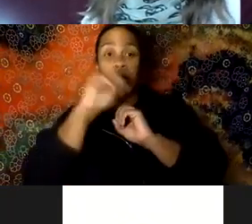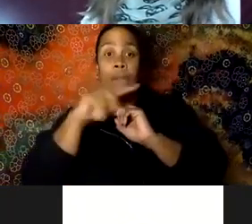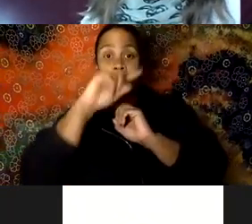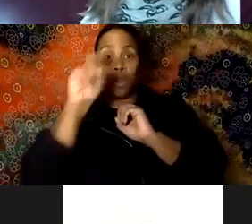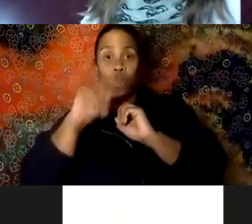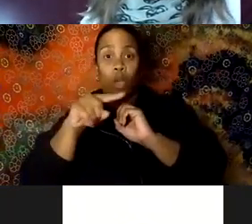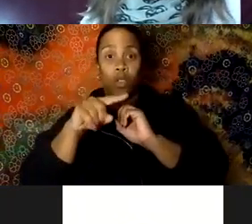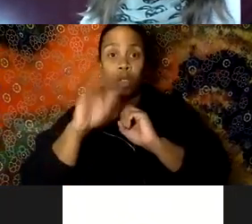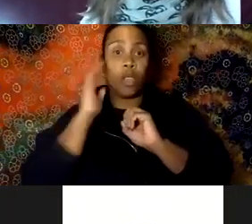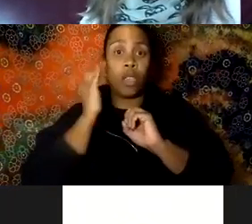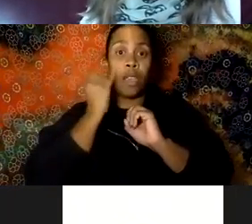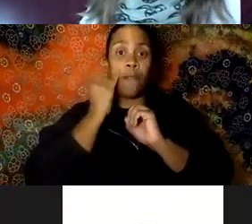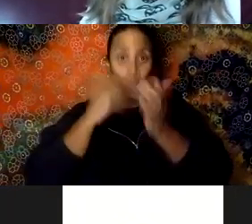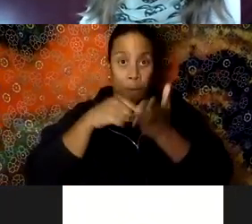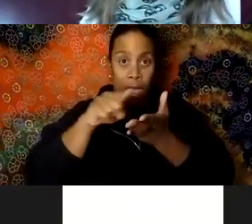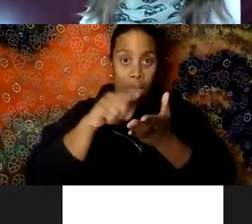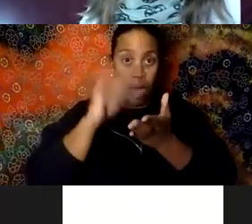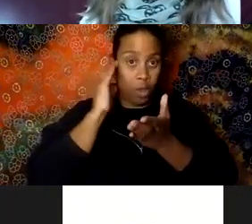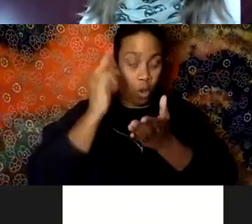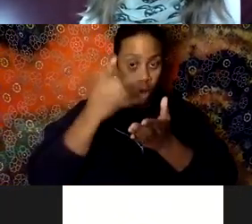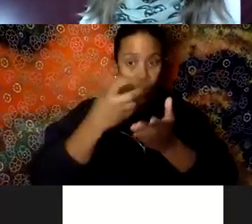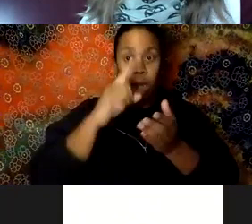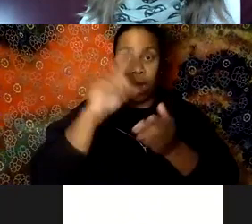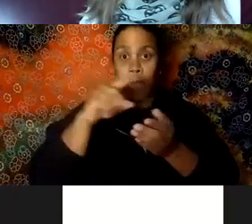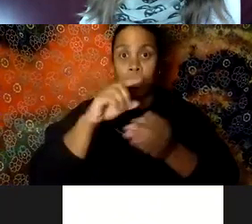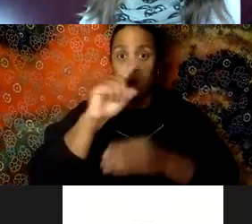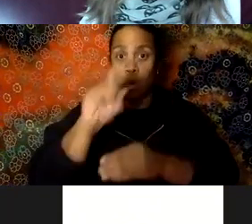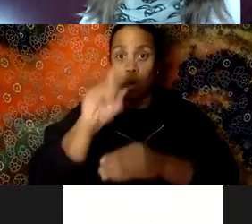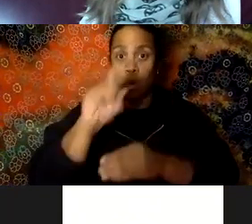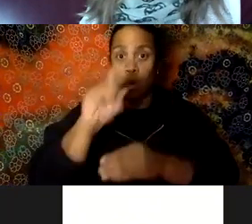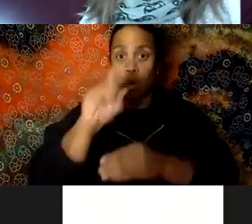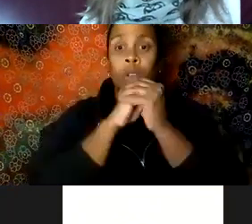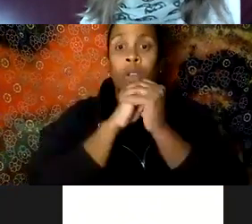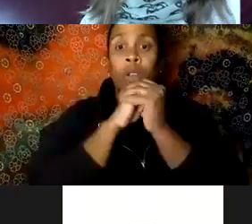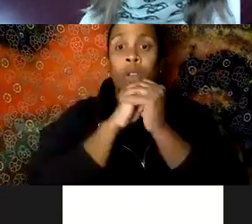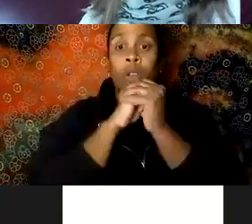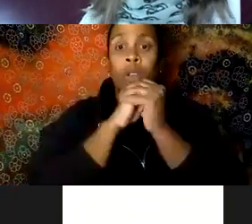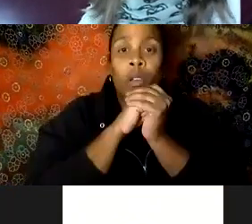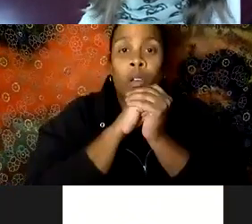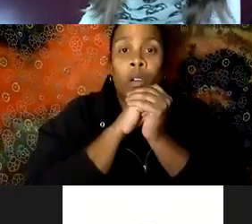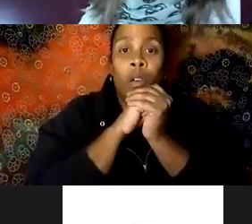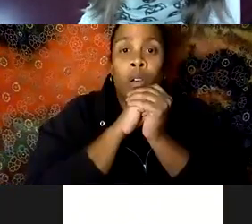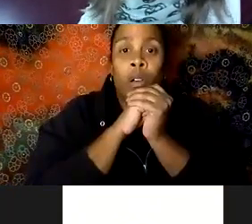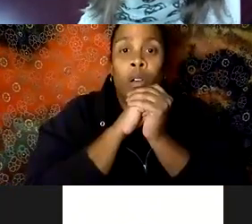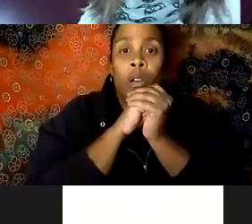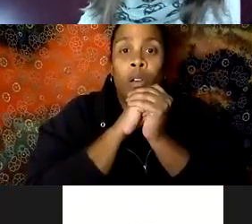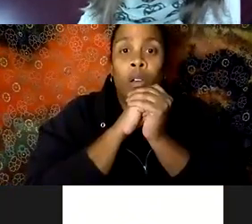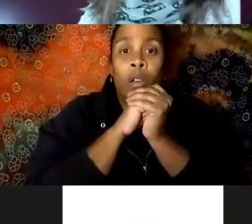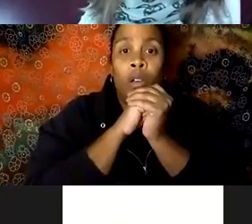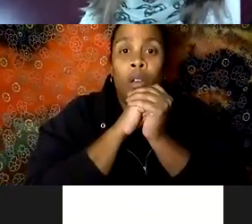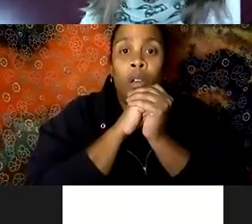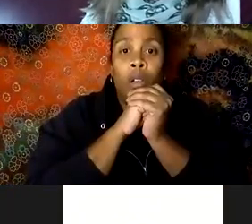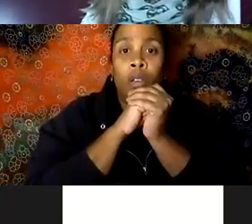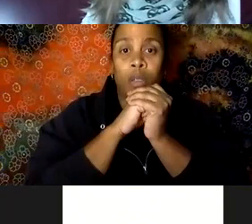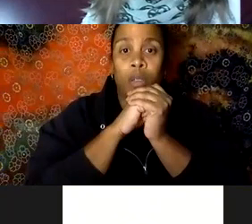certainly know that you have paid. Let me see, maybe someone did and I haven't checked Eventbrite yet. I'll certainly know that you've paid. Yes, someone has paid for a question already